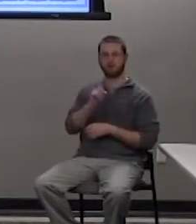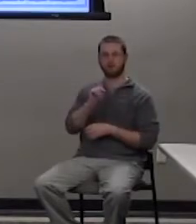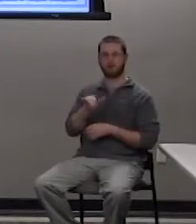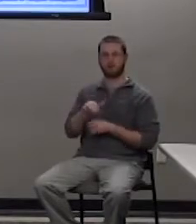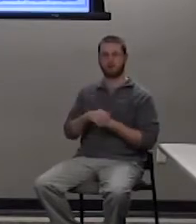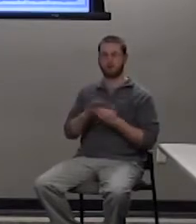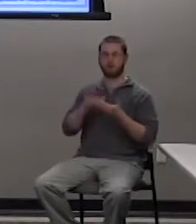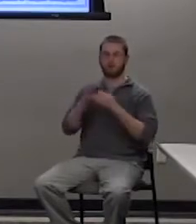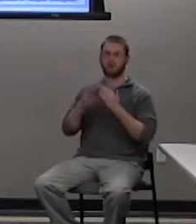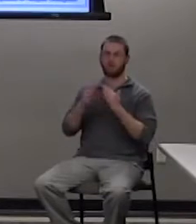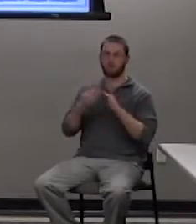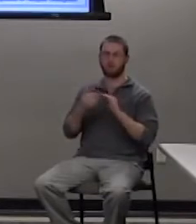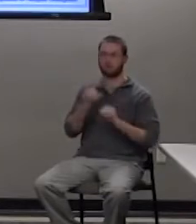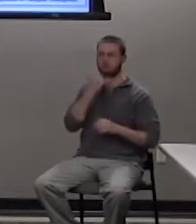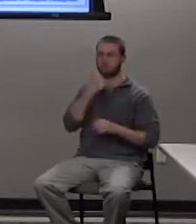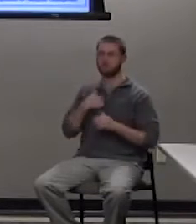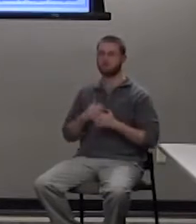that